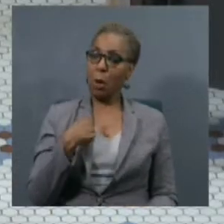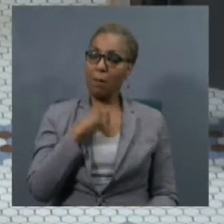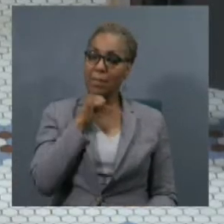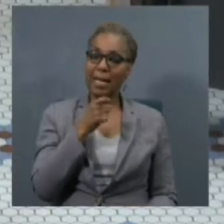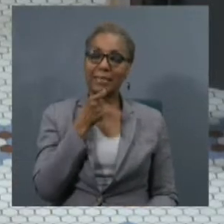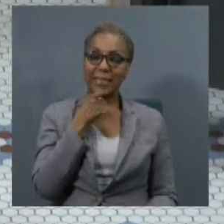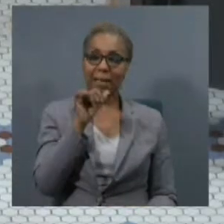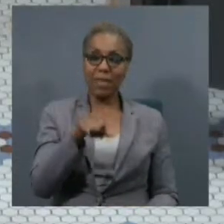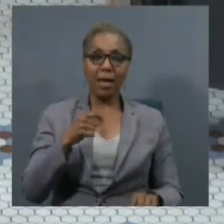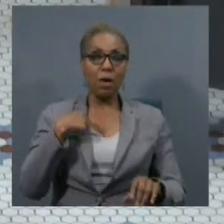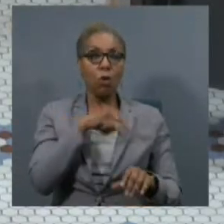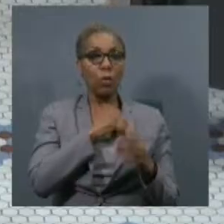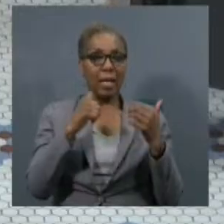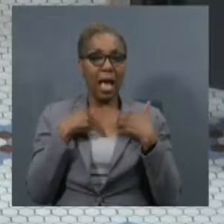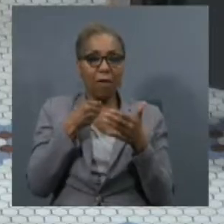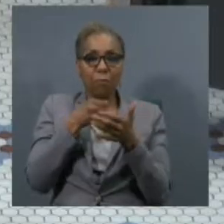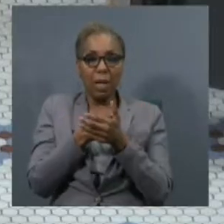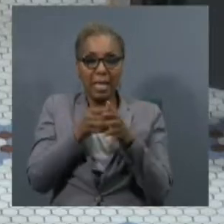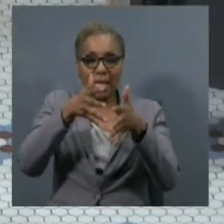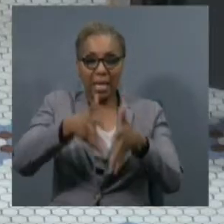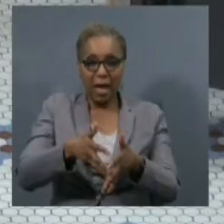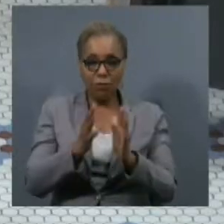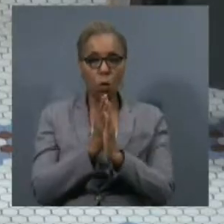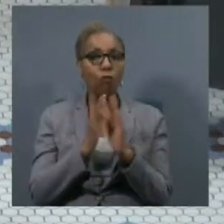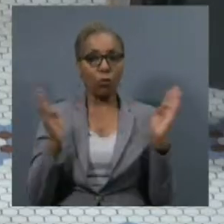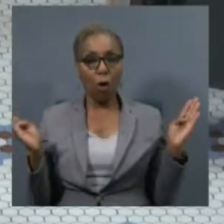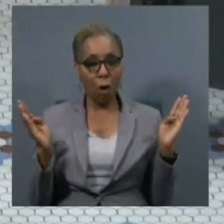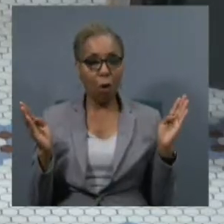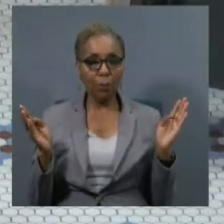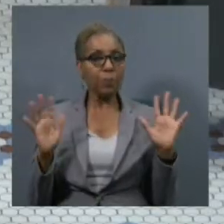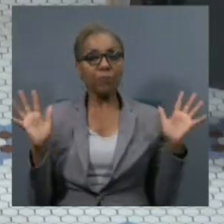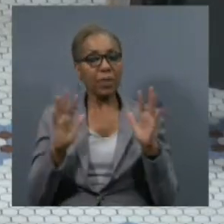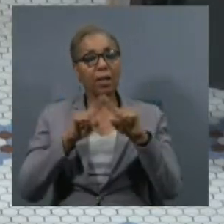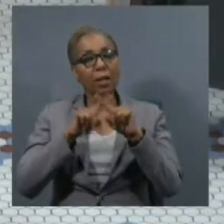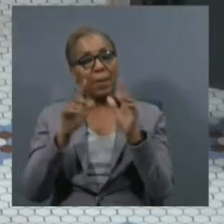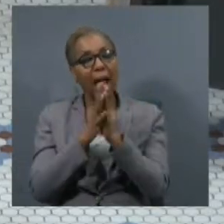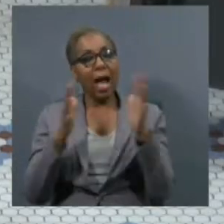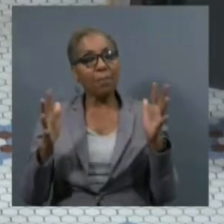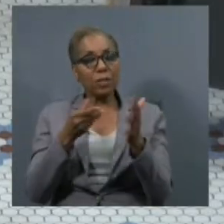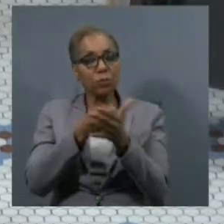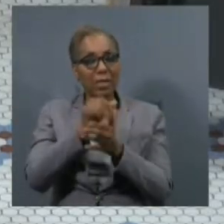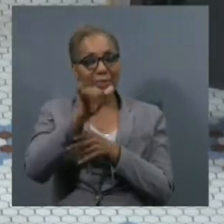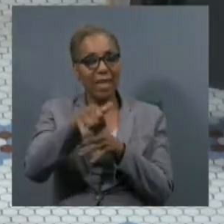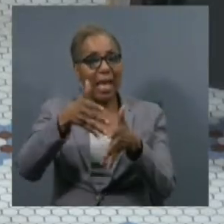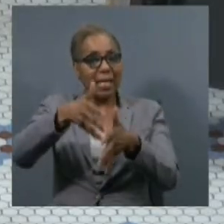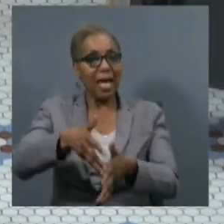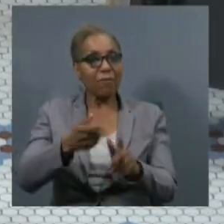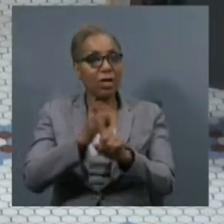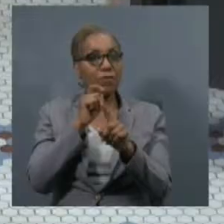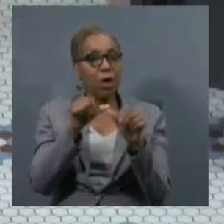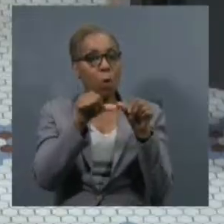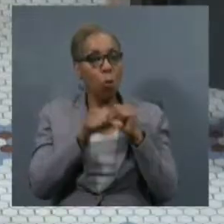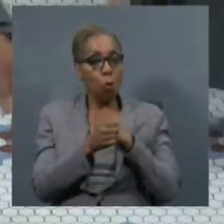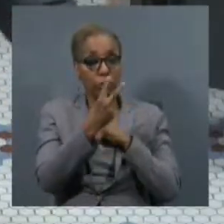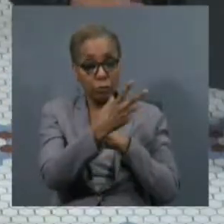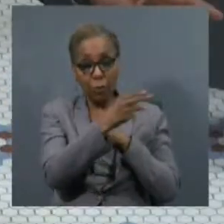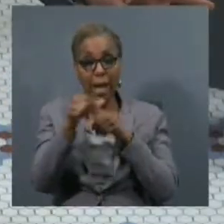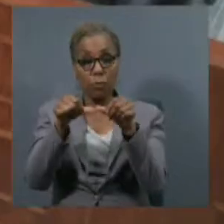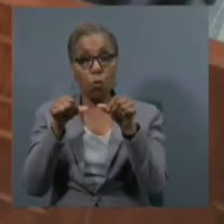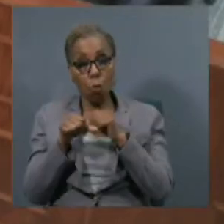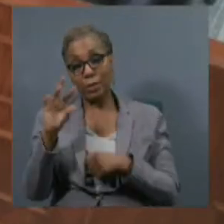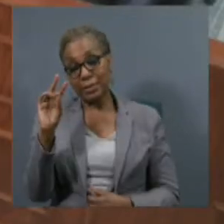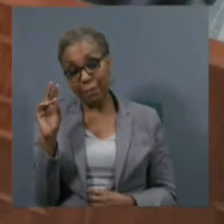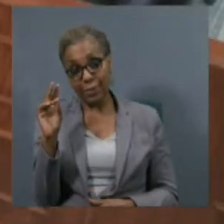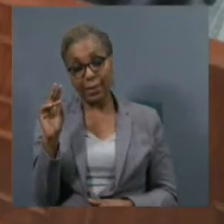had monies left over overall. Okay, And it I was would like also to know from, how much of that money left over came from Ward 2 and